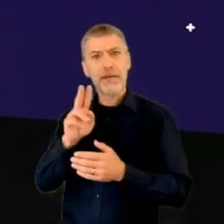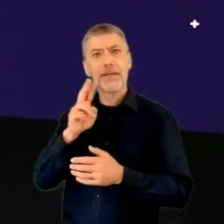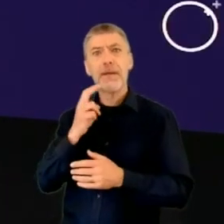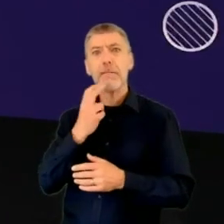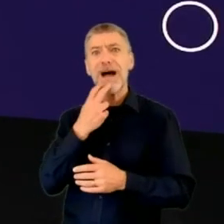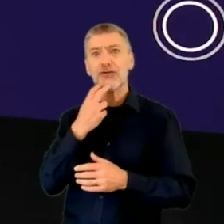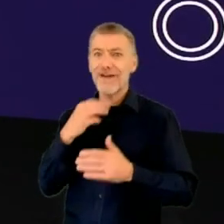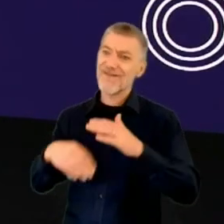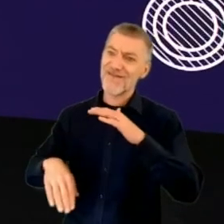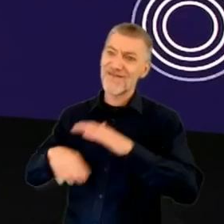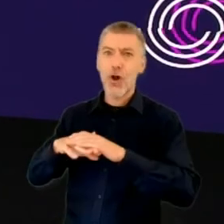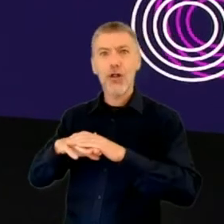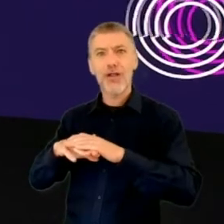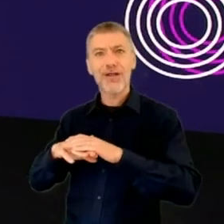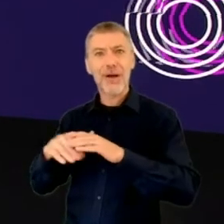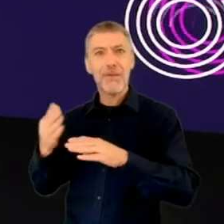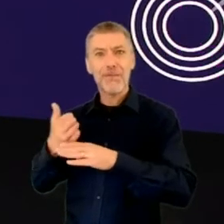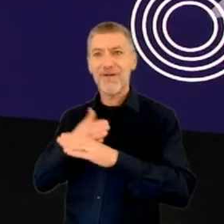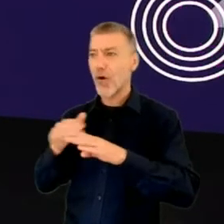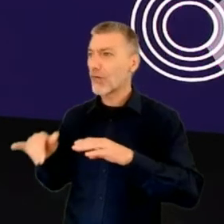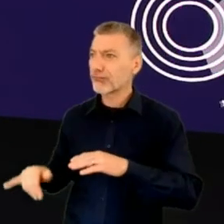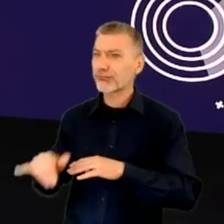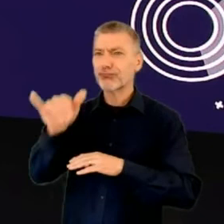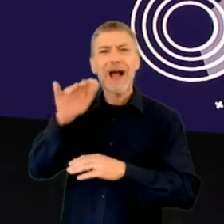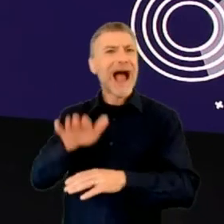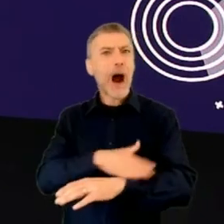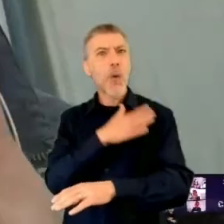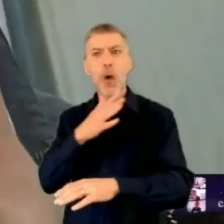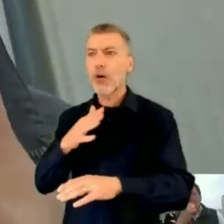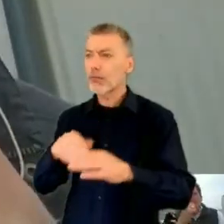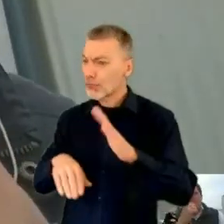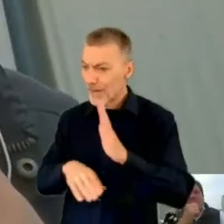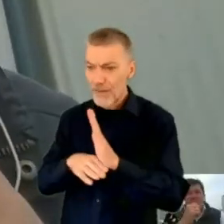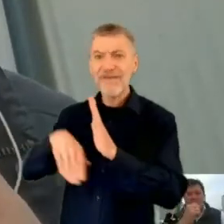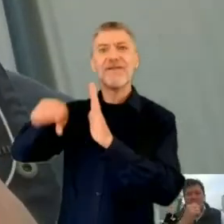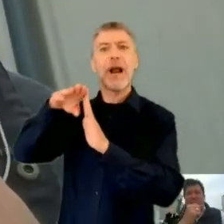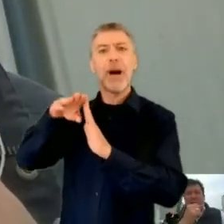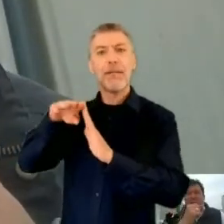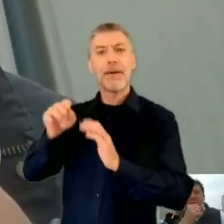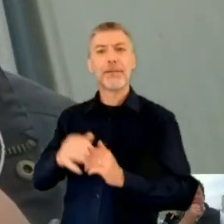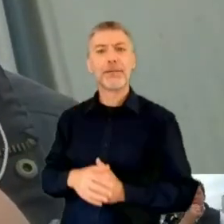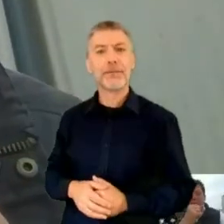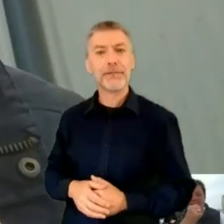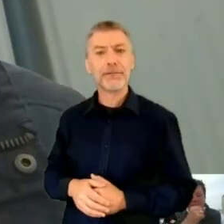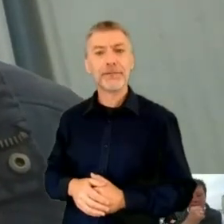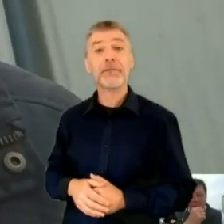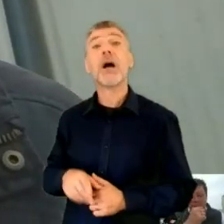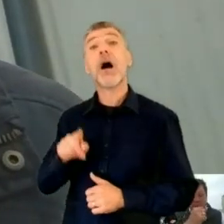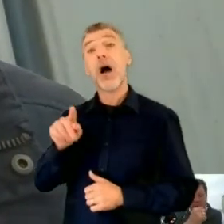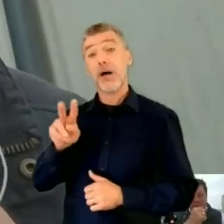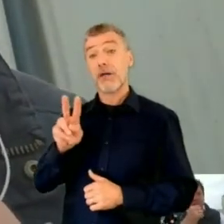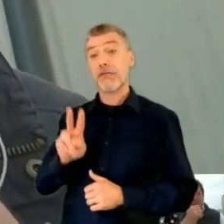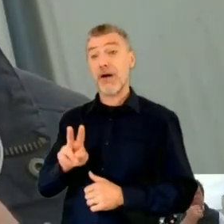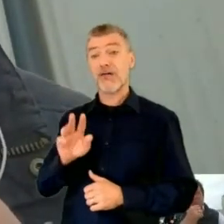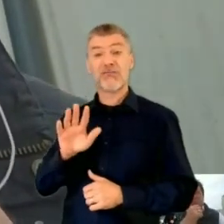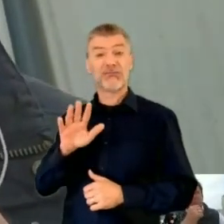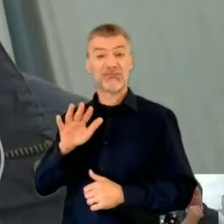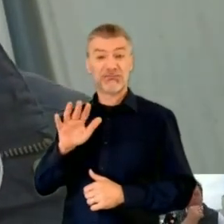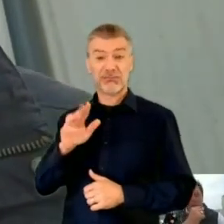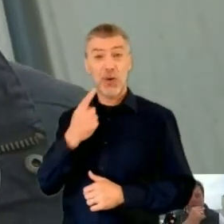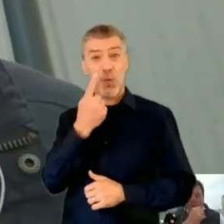how long does it take to charge one of those planes? So we can, if we would charge the aircraft in about an hour, so it's